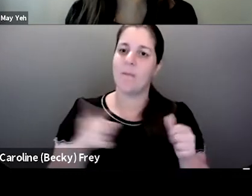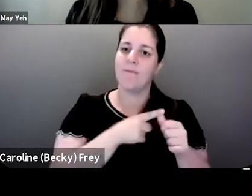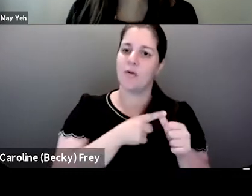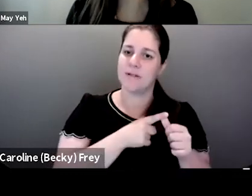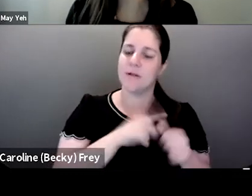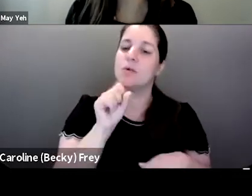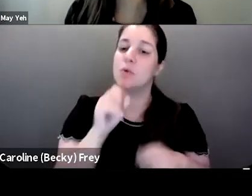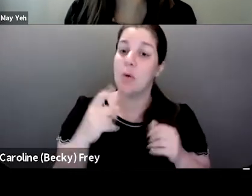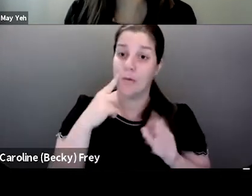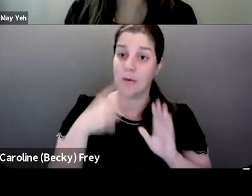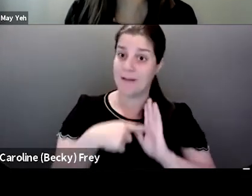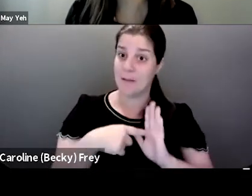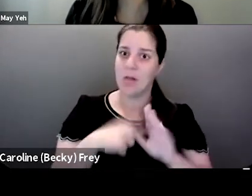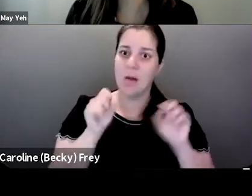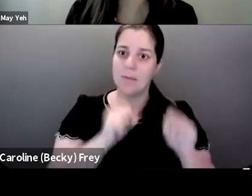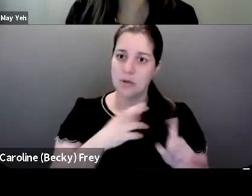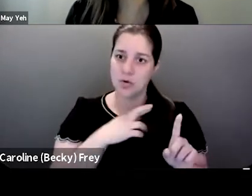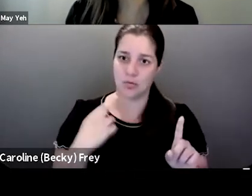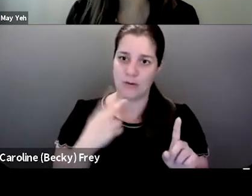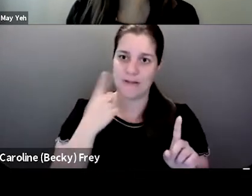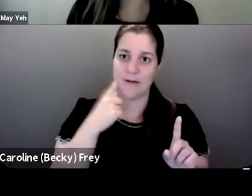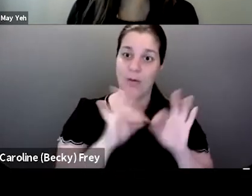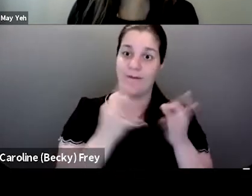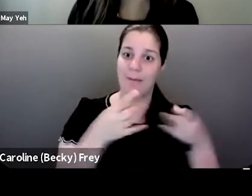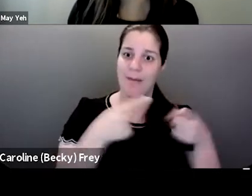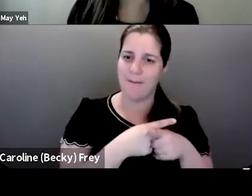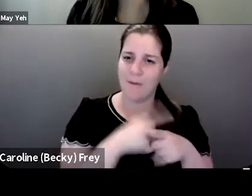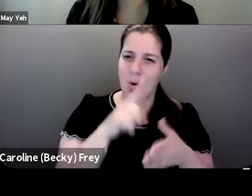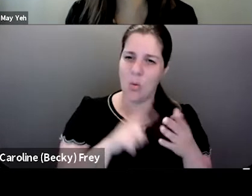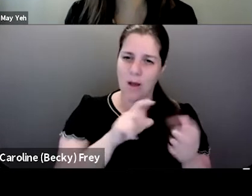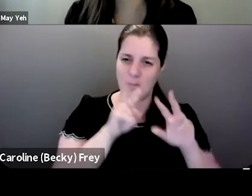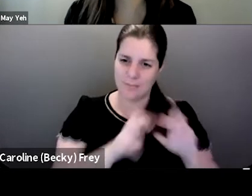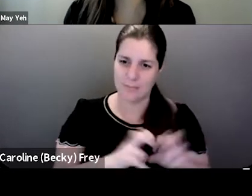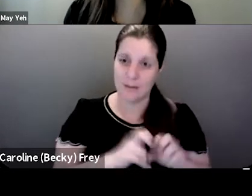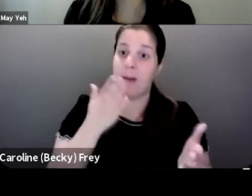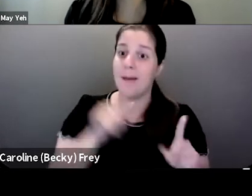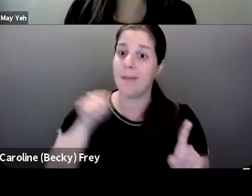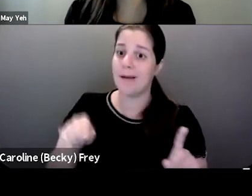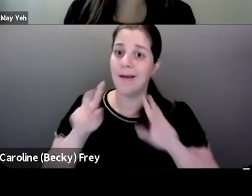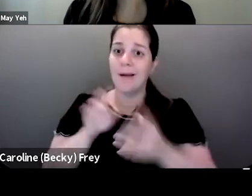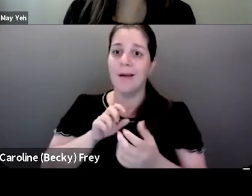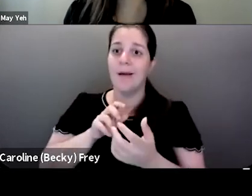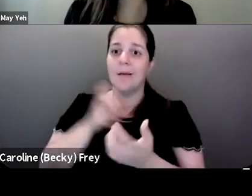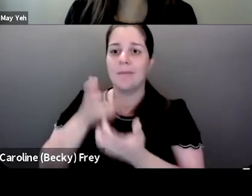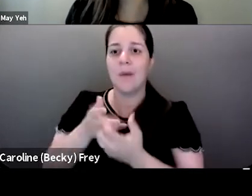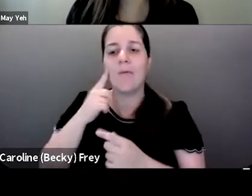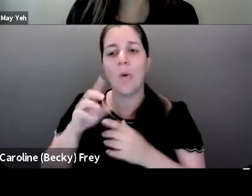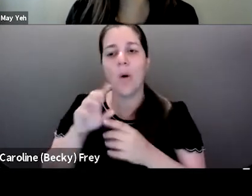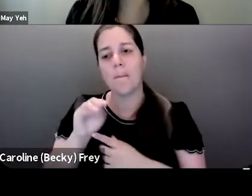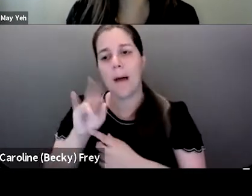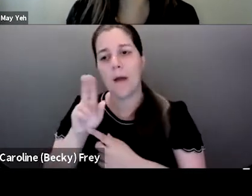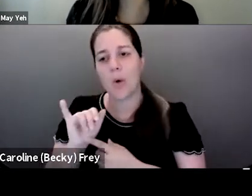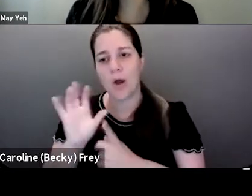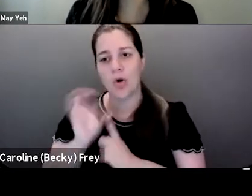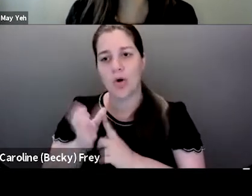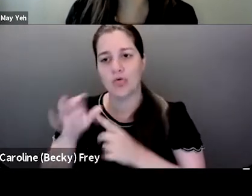tool may be developed to address the potential risk factor of family conflict, while another may be constructed to address minority-related stress. Developing the tools